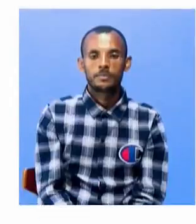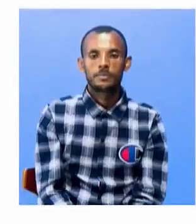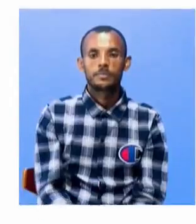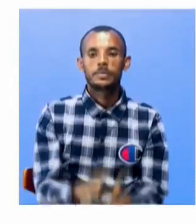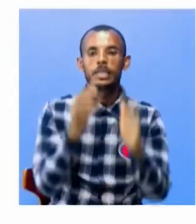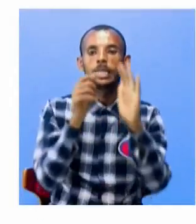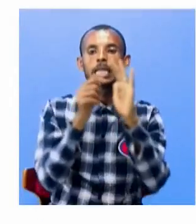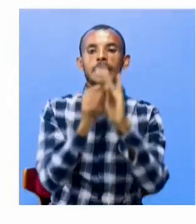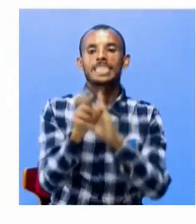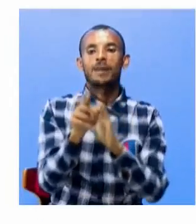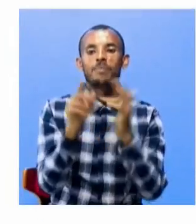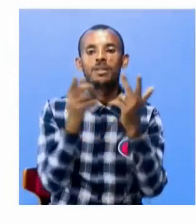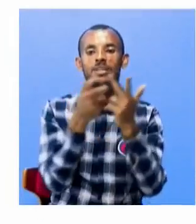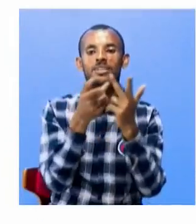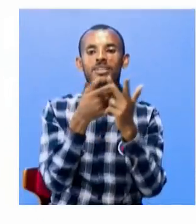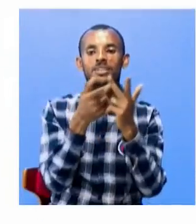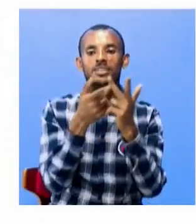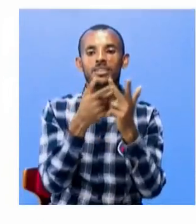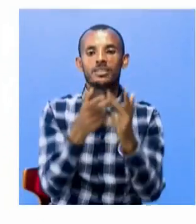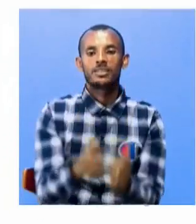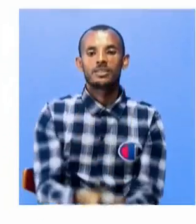Example 3.